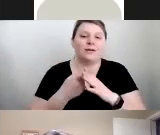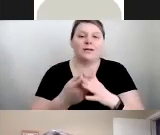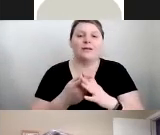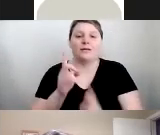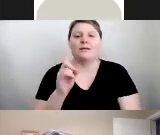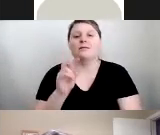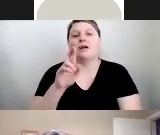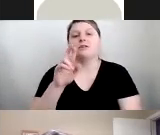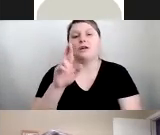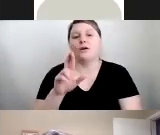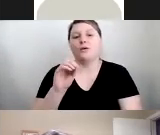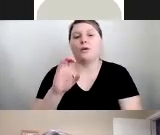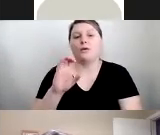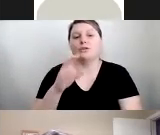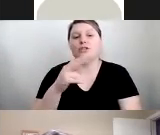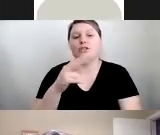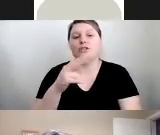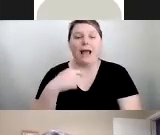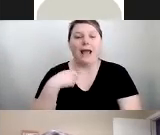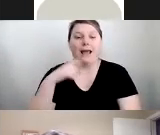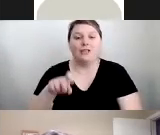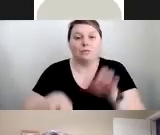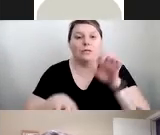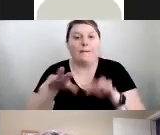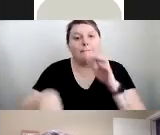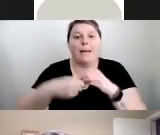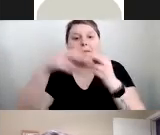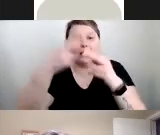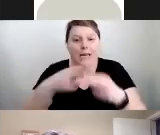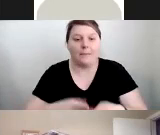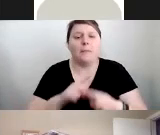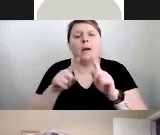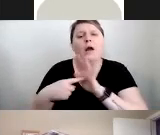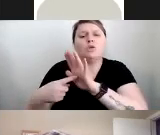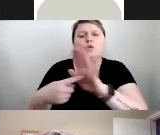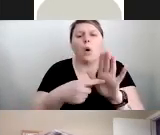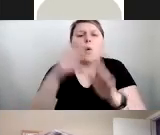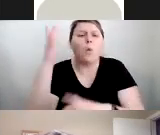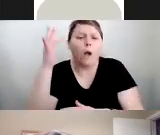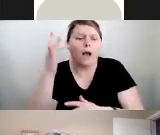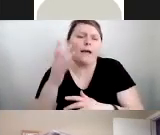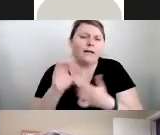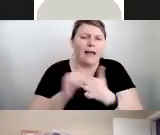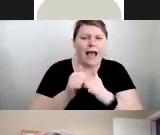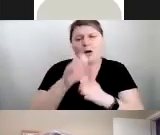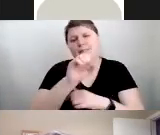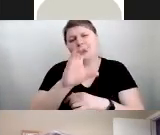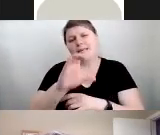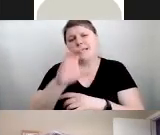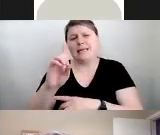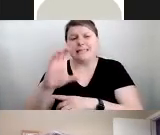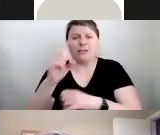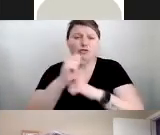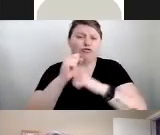Walensky. So I had to just type her name in here. But the reason I featured this is just to give you an idea of how the CDC is structured. So